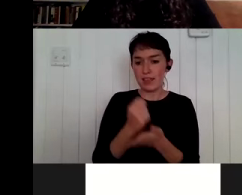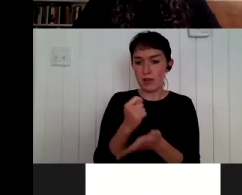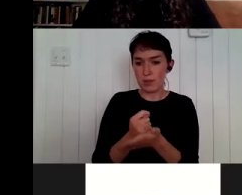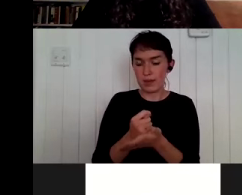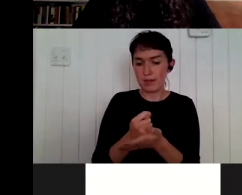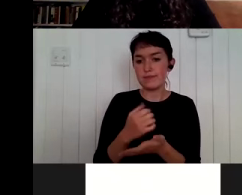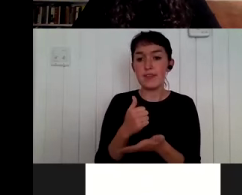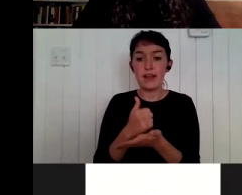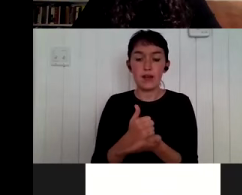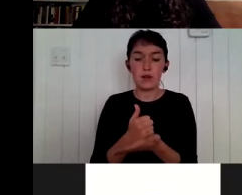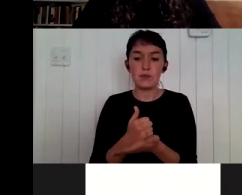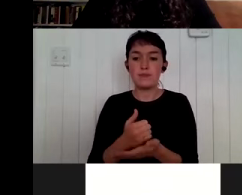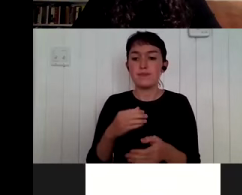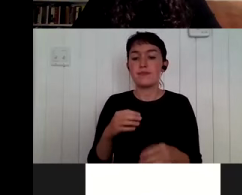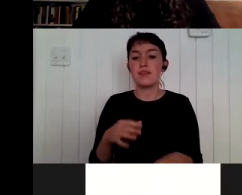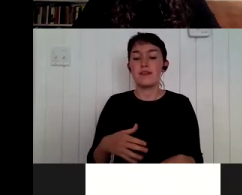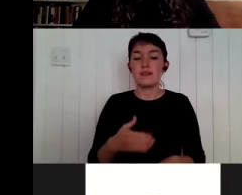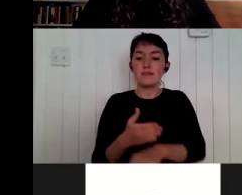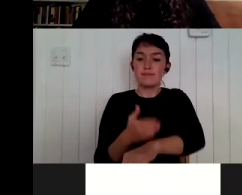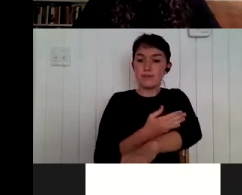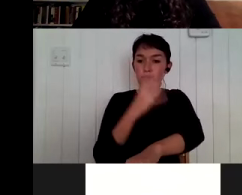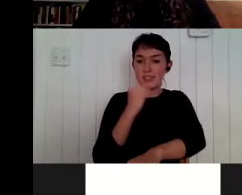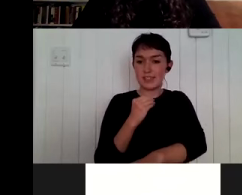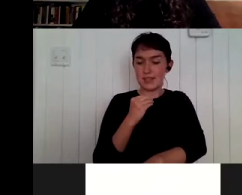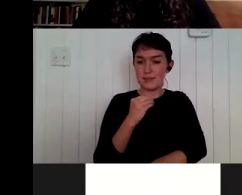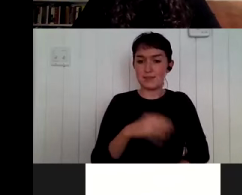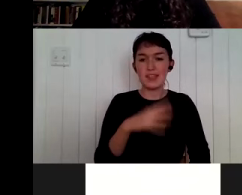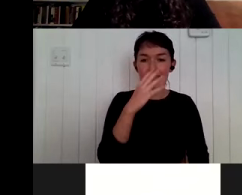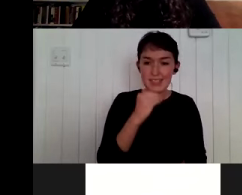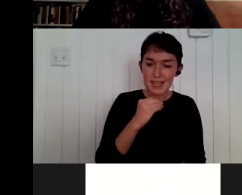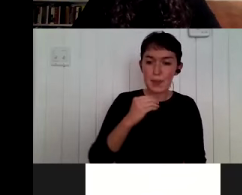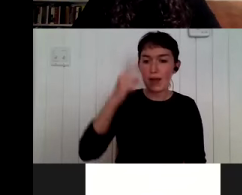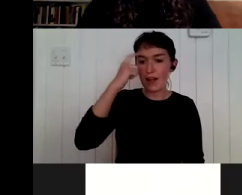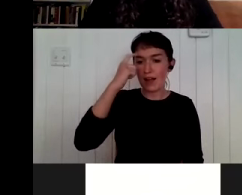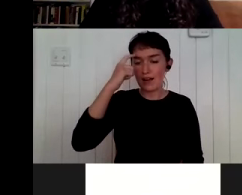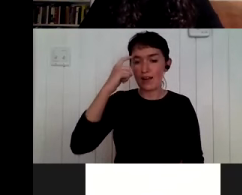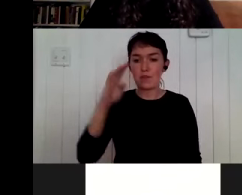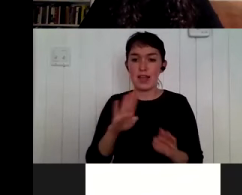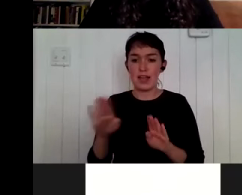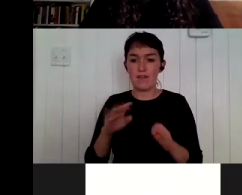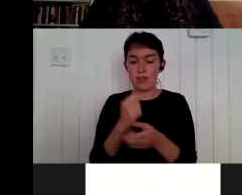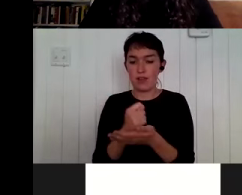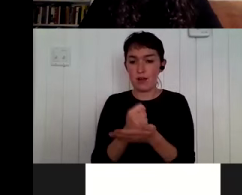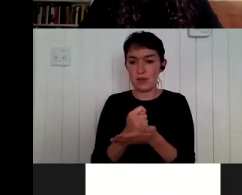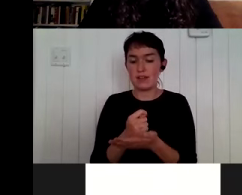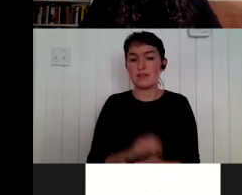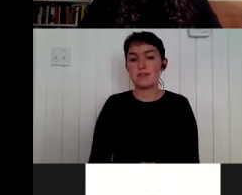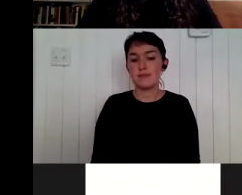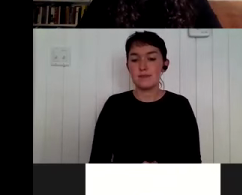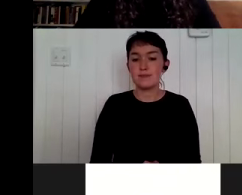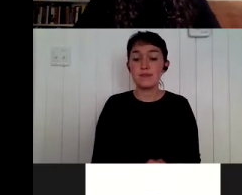restore sleep. It's called sleep cognitive behavioral therapy. And what they found was that